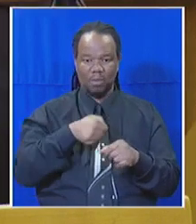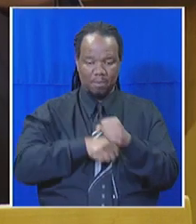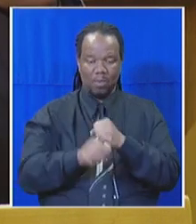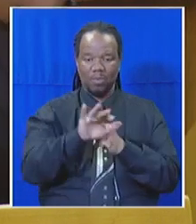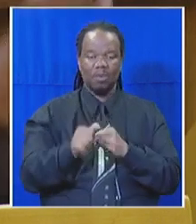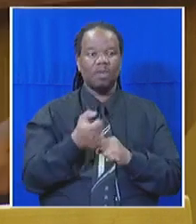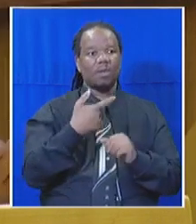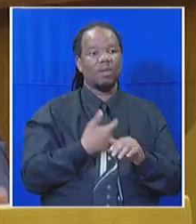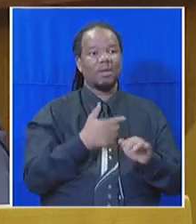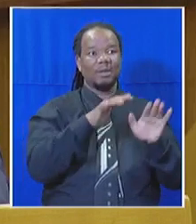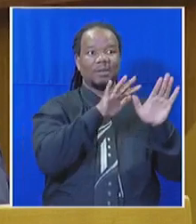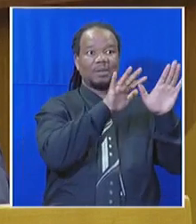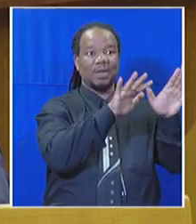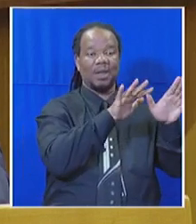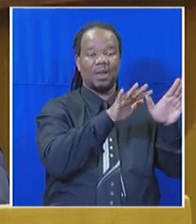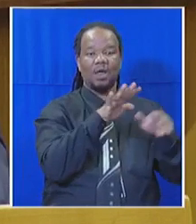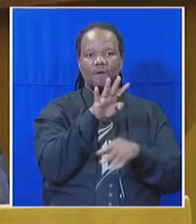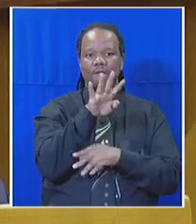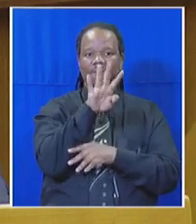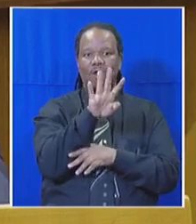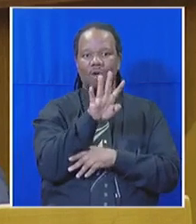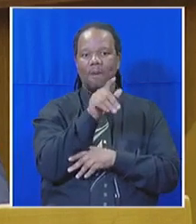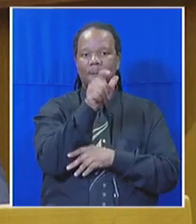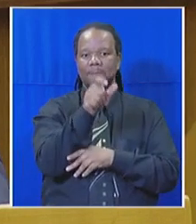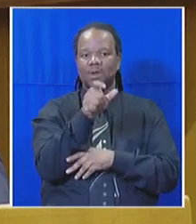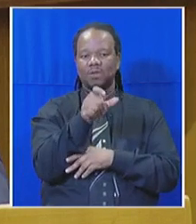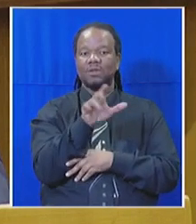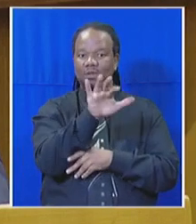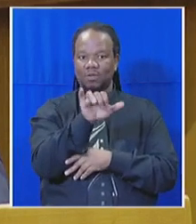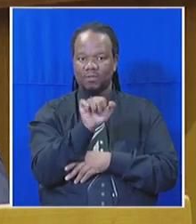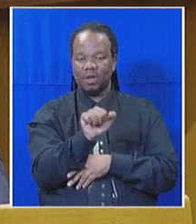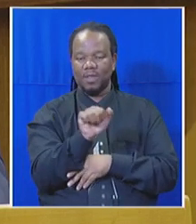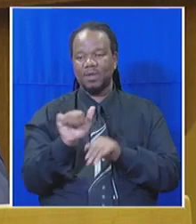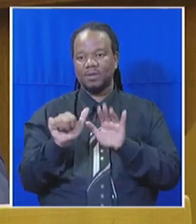10 will be South Africans,